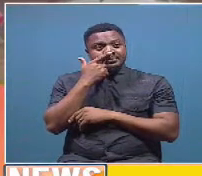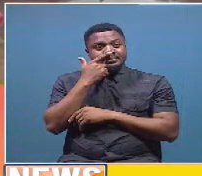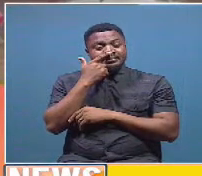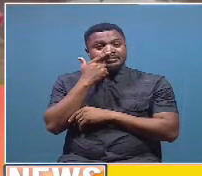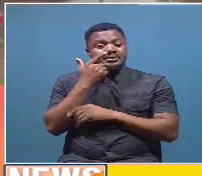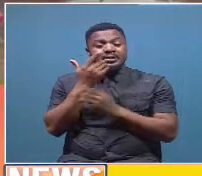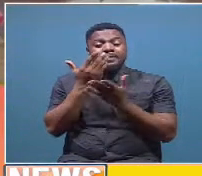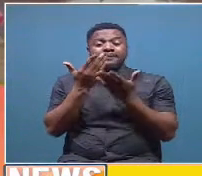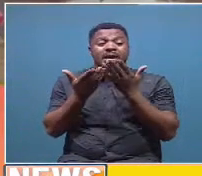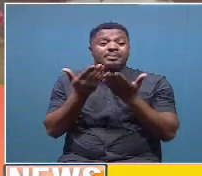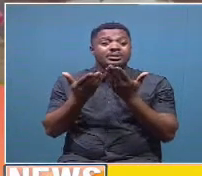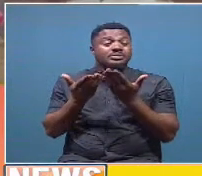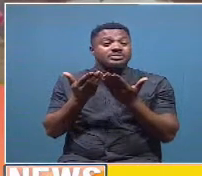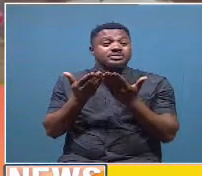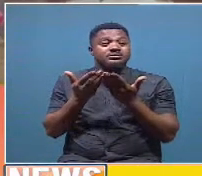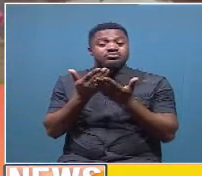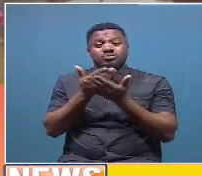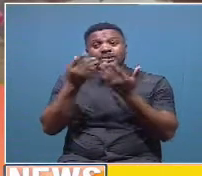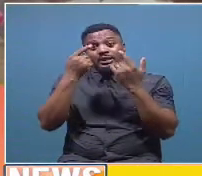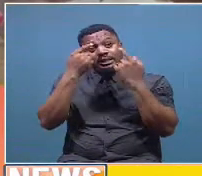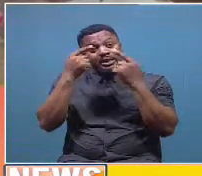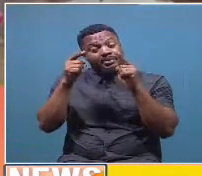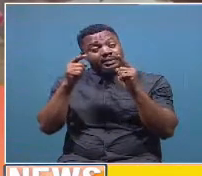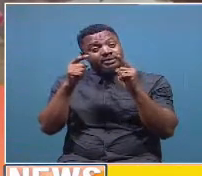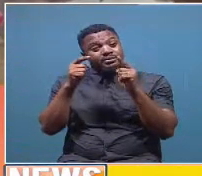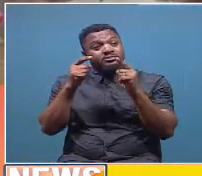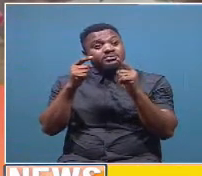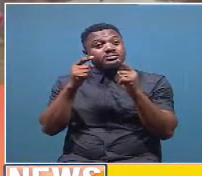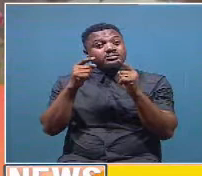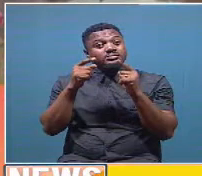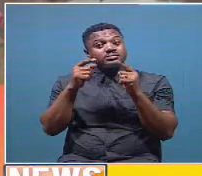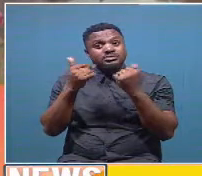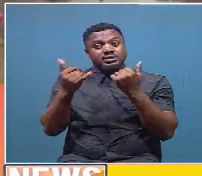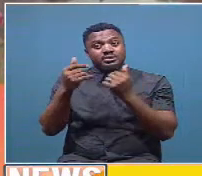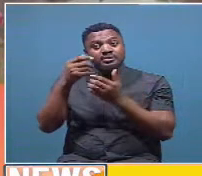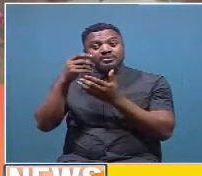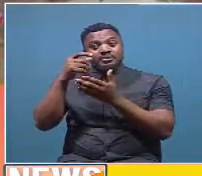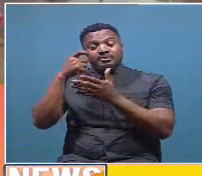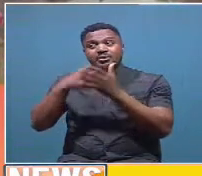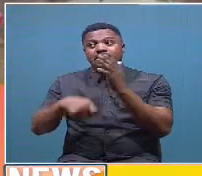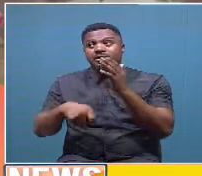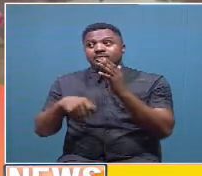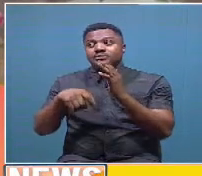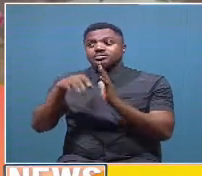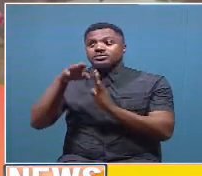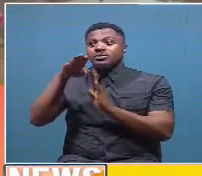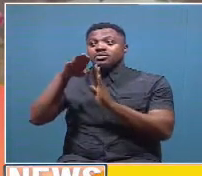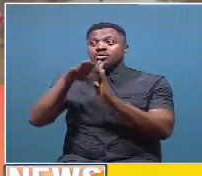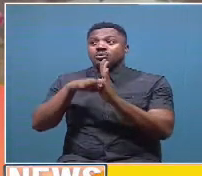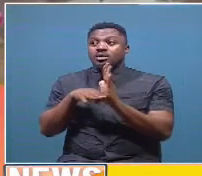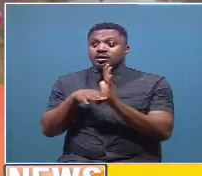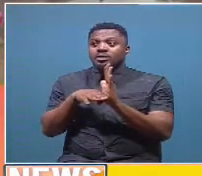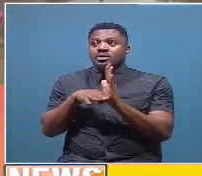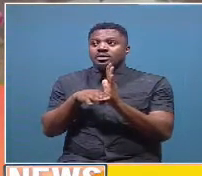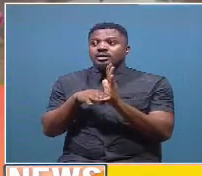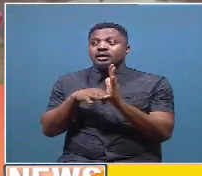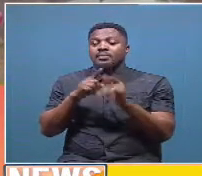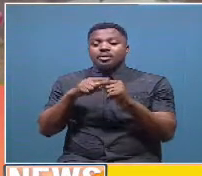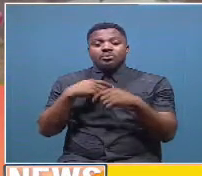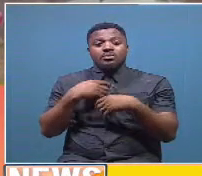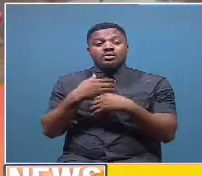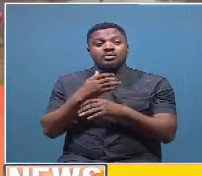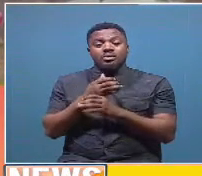maybe something happens whereby the current price is going to put on freeze. But when we enter